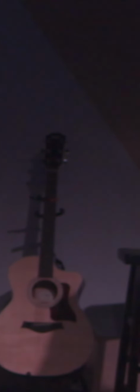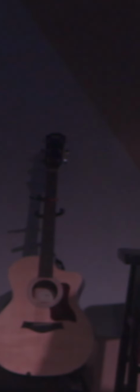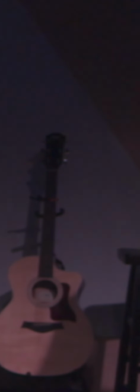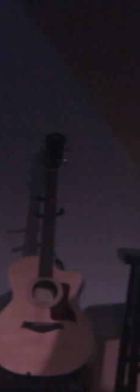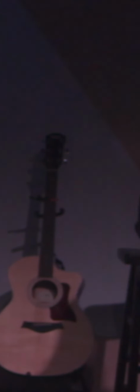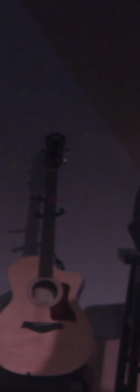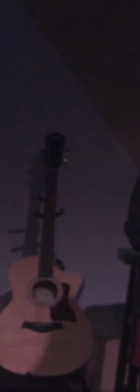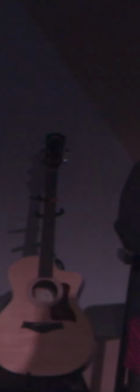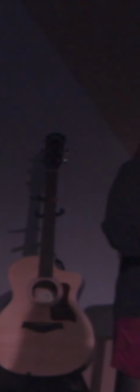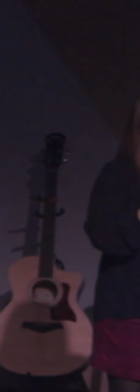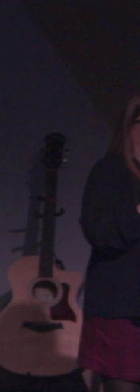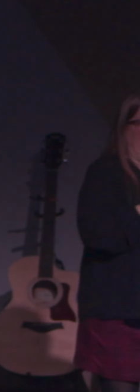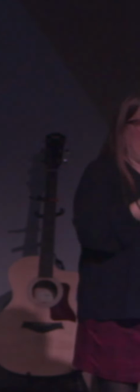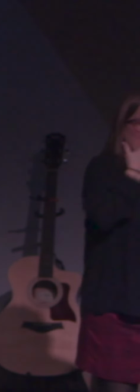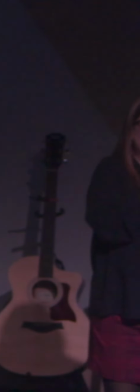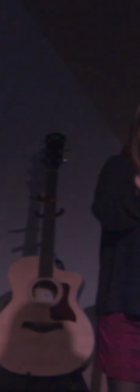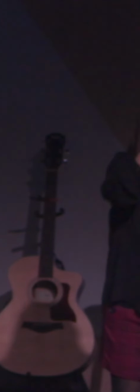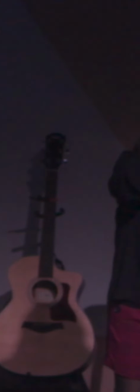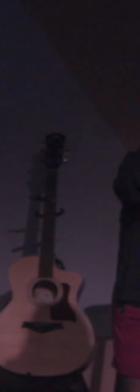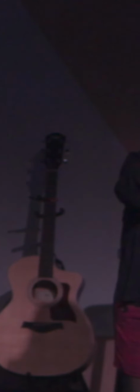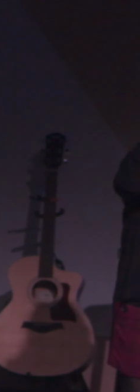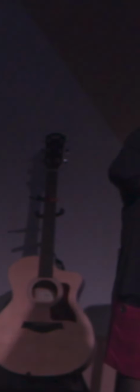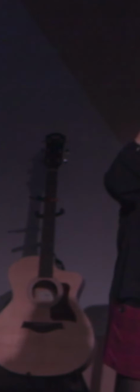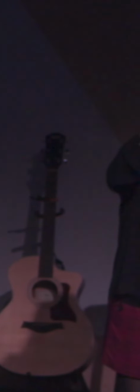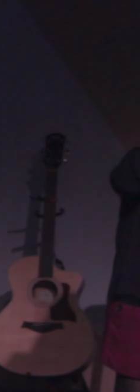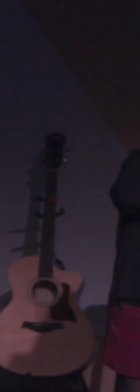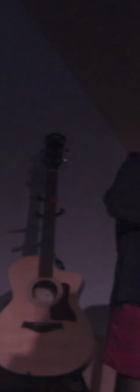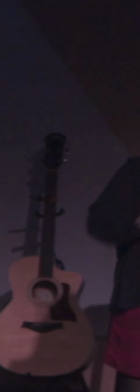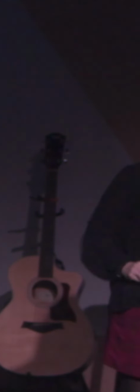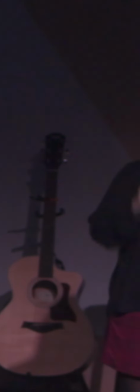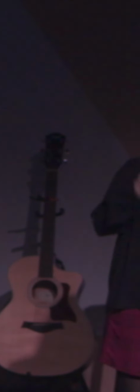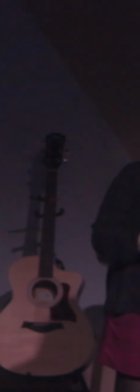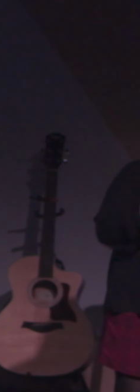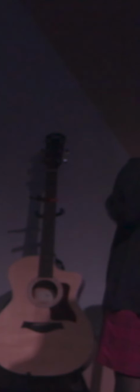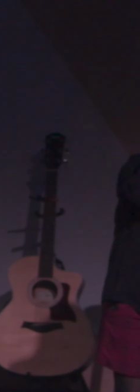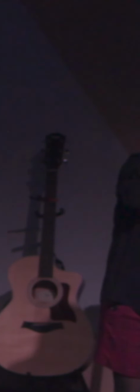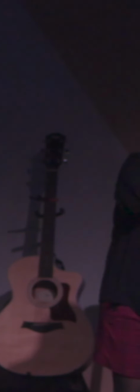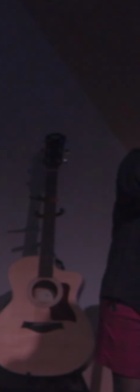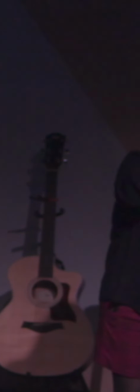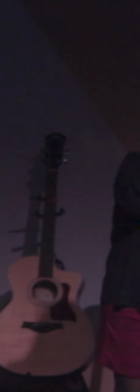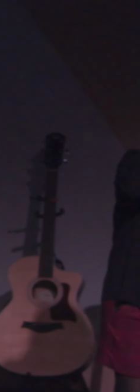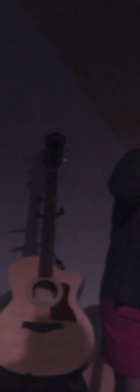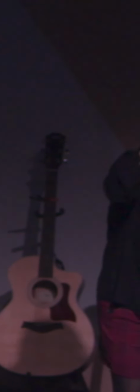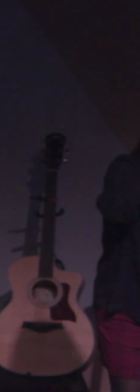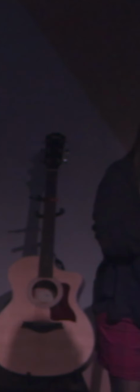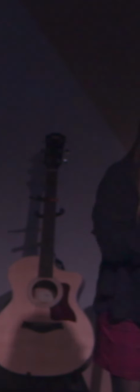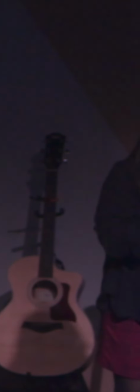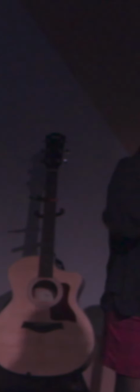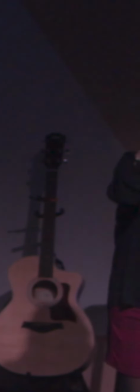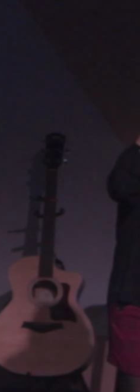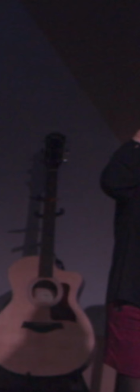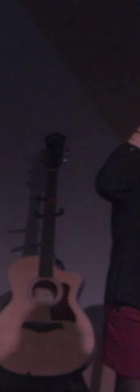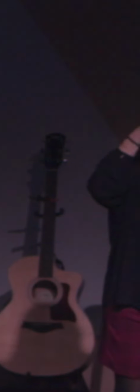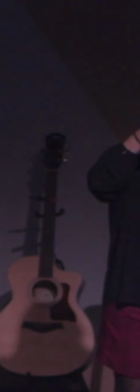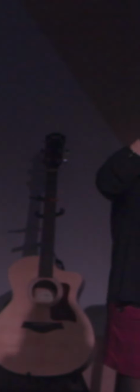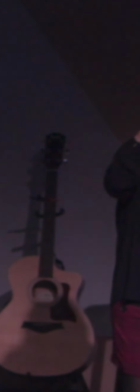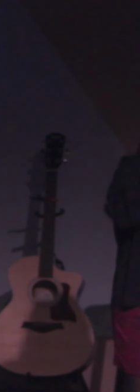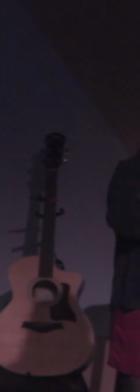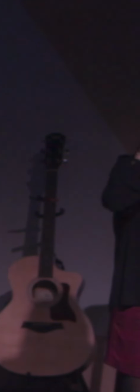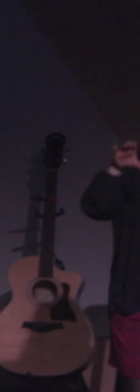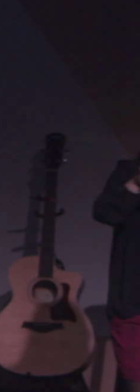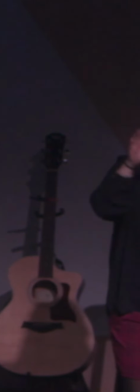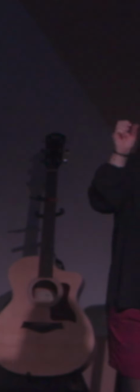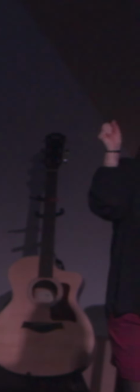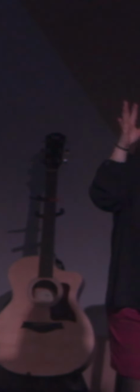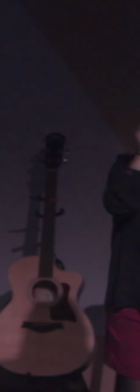in the world could good come out of this? I thought that he was the Messiah. I thought that he was good. I thought that God was going to do